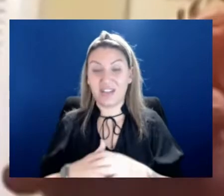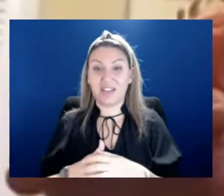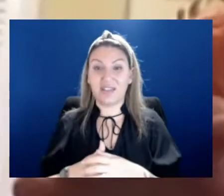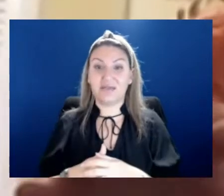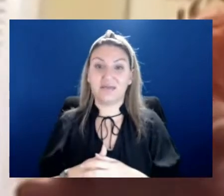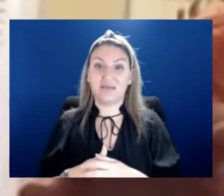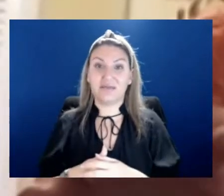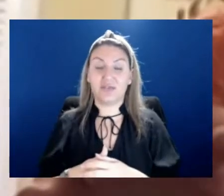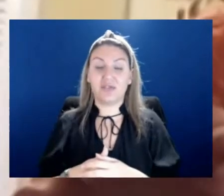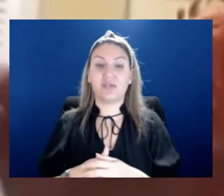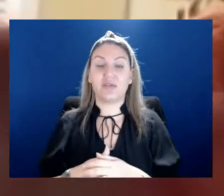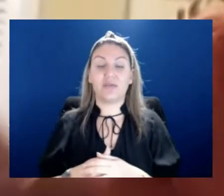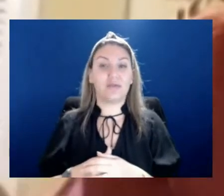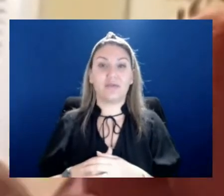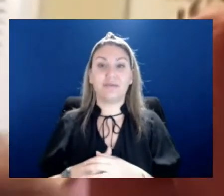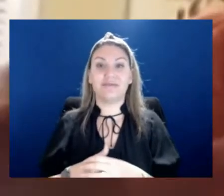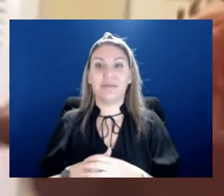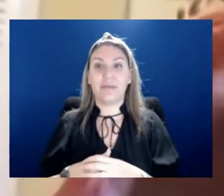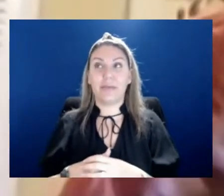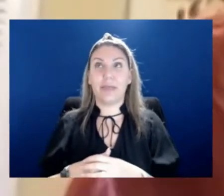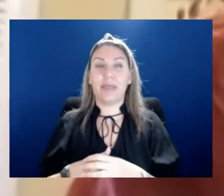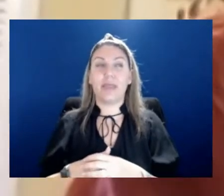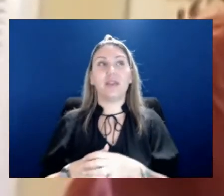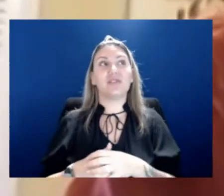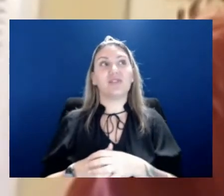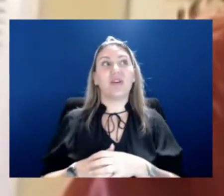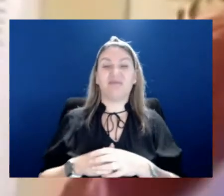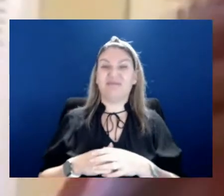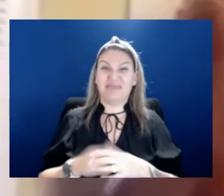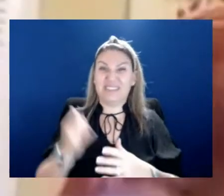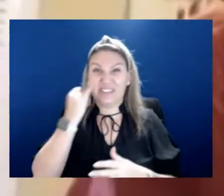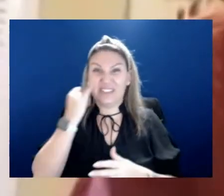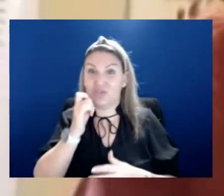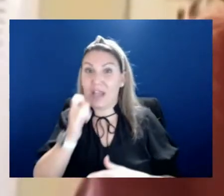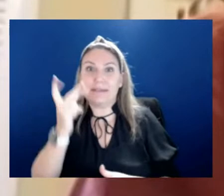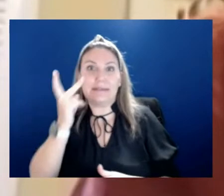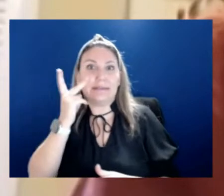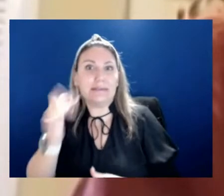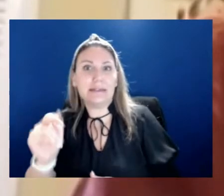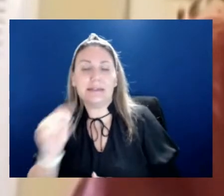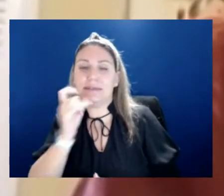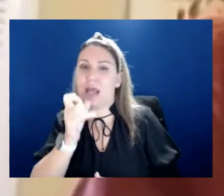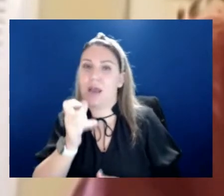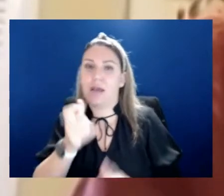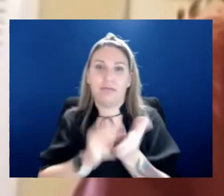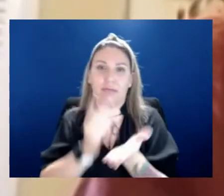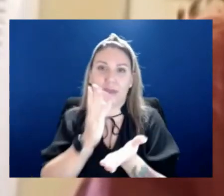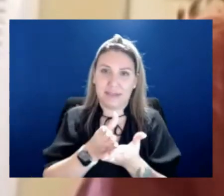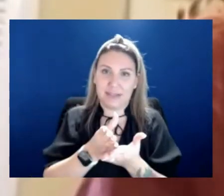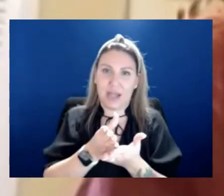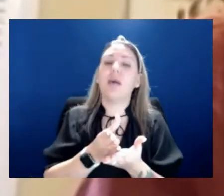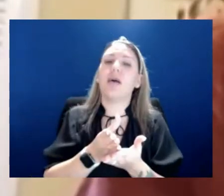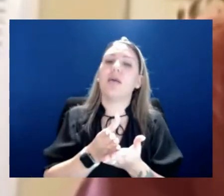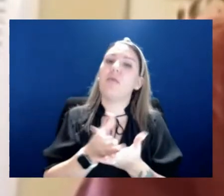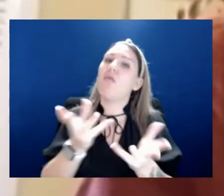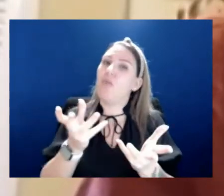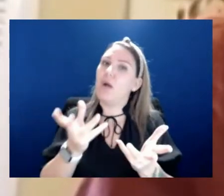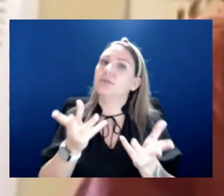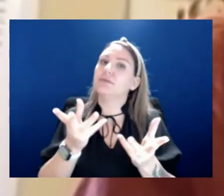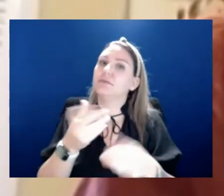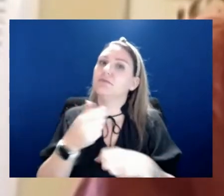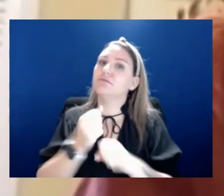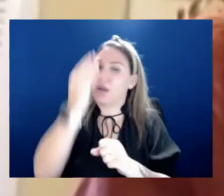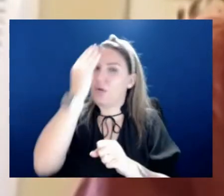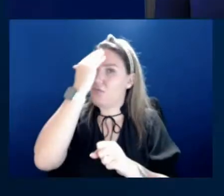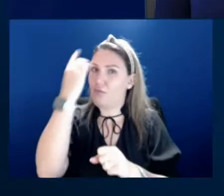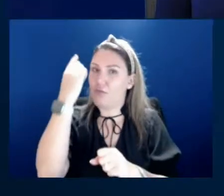let the less media mean that they need less donations. So we need to keep up the interest in providing assistance where we can.